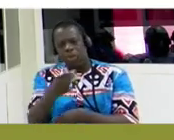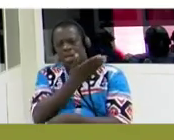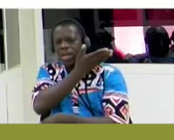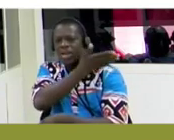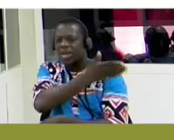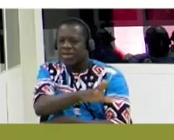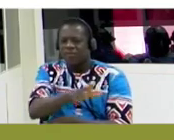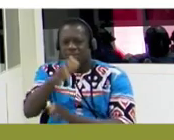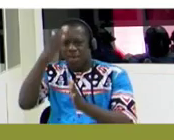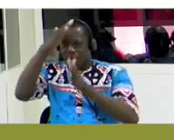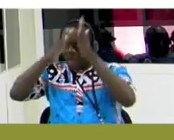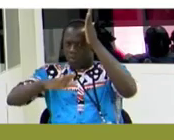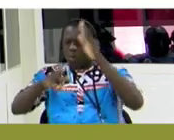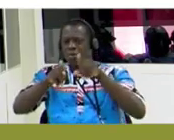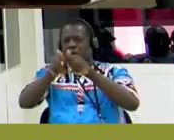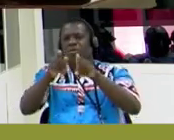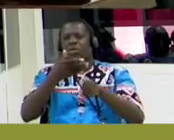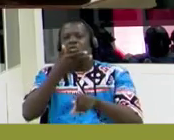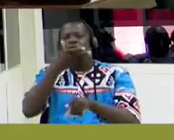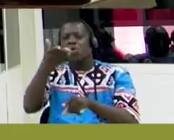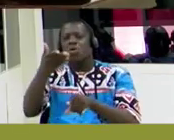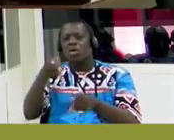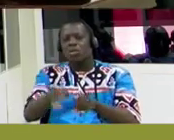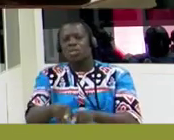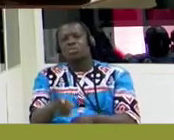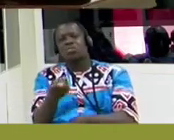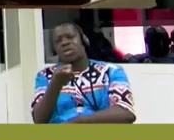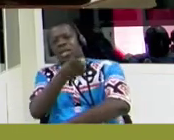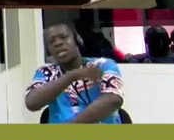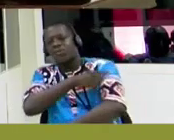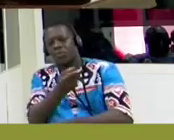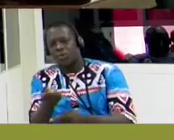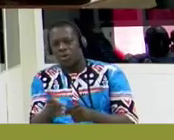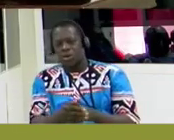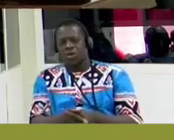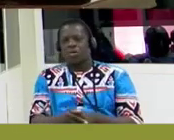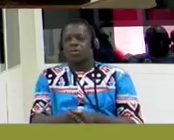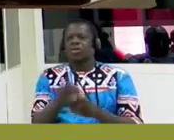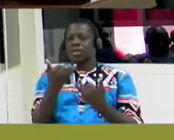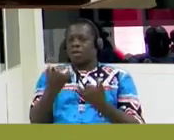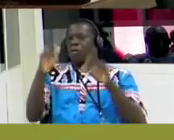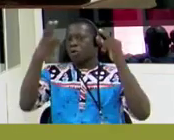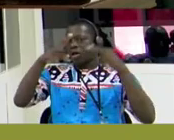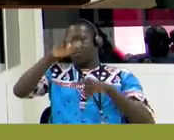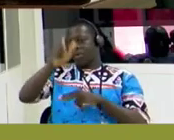Mm-hmm. No further questions, Mr. Chairman.